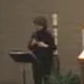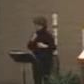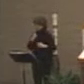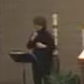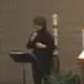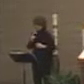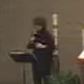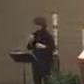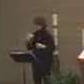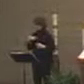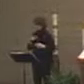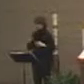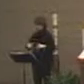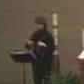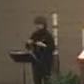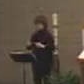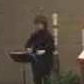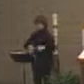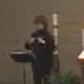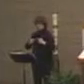Here's what will make you happy.